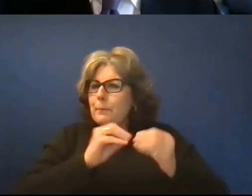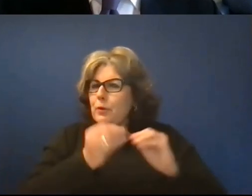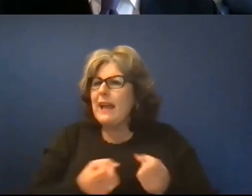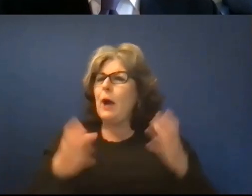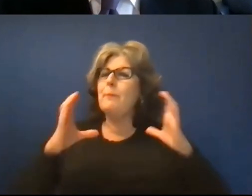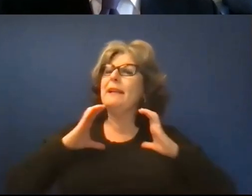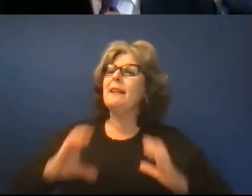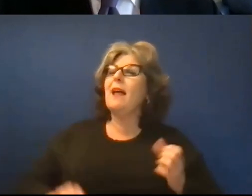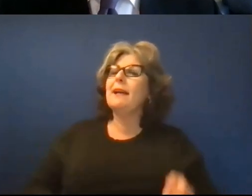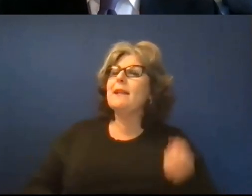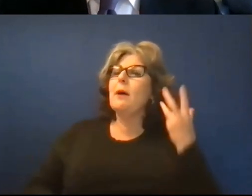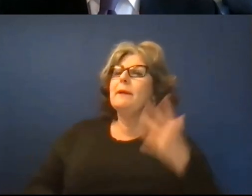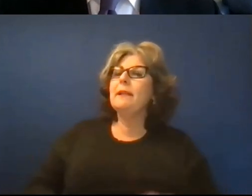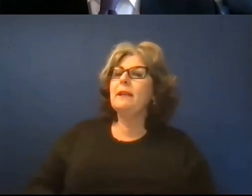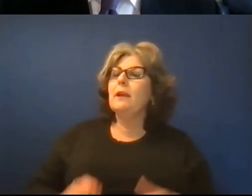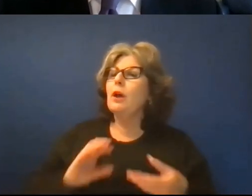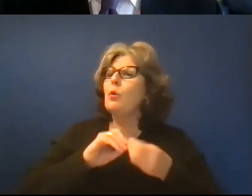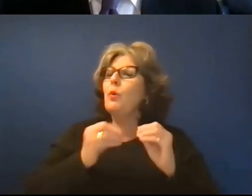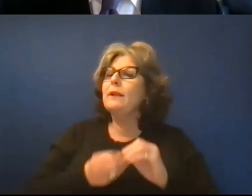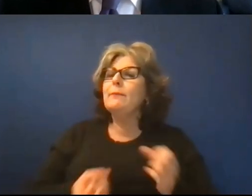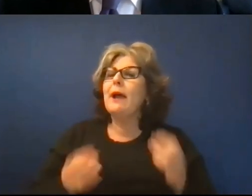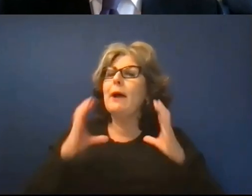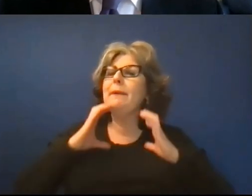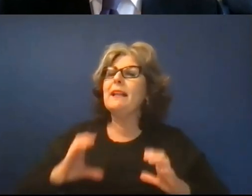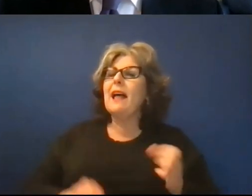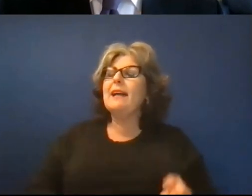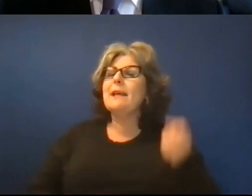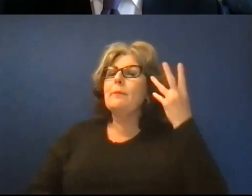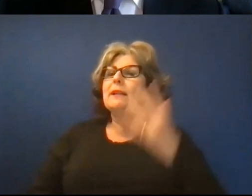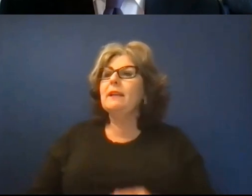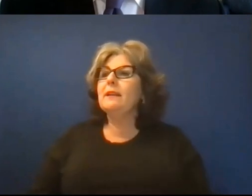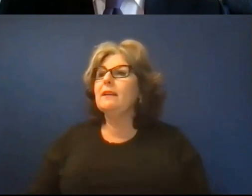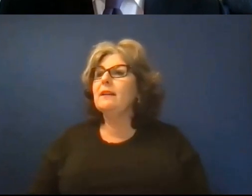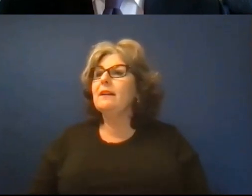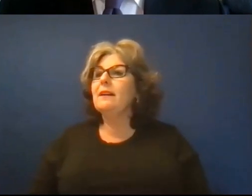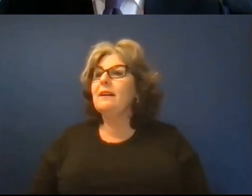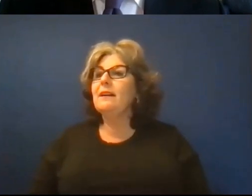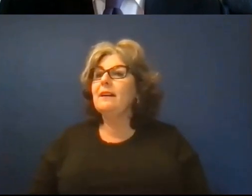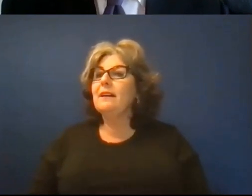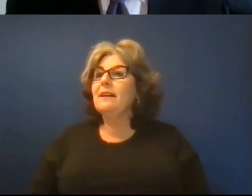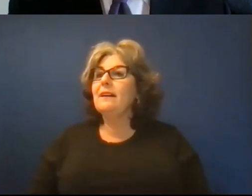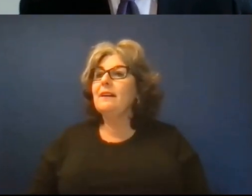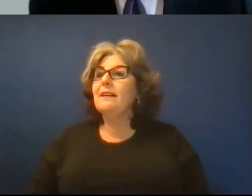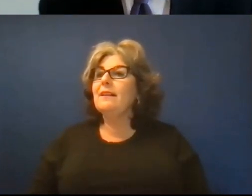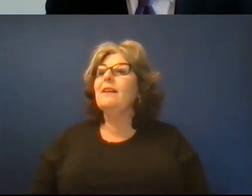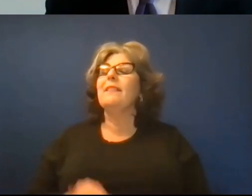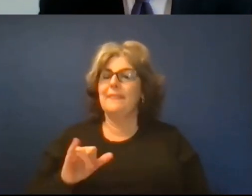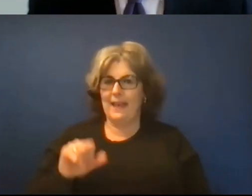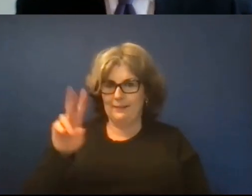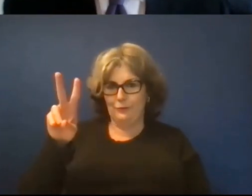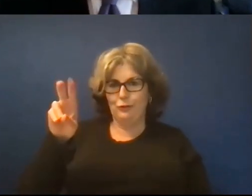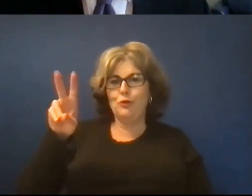clients she has? What number did she just say how many clients she has? Not 756. There we go.